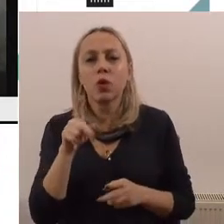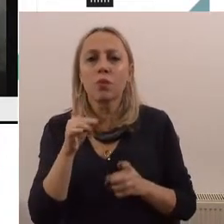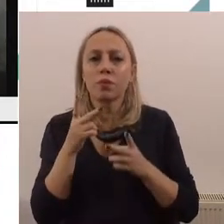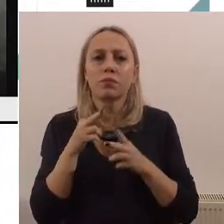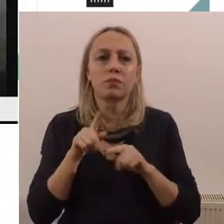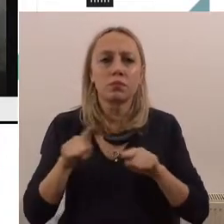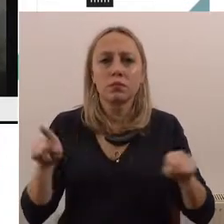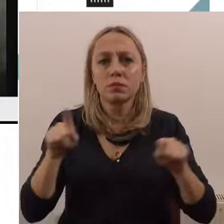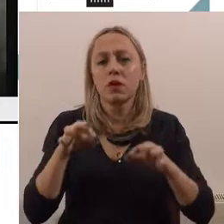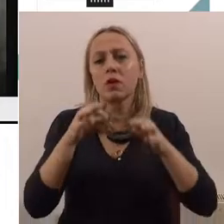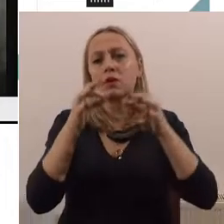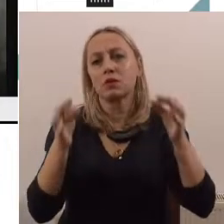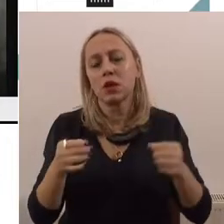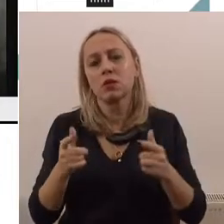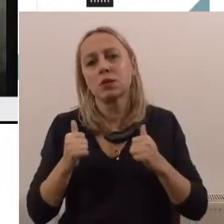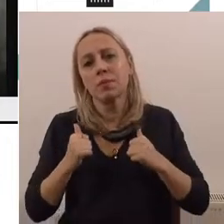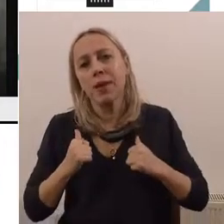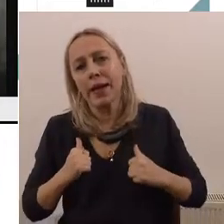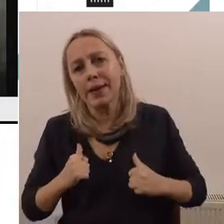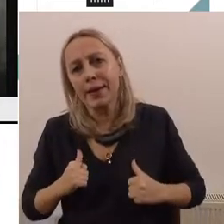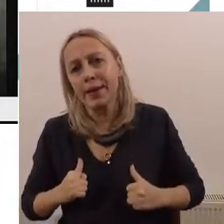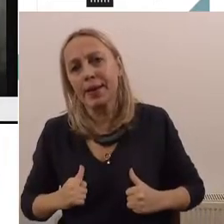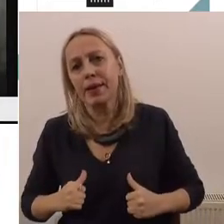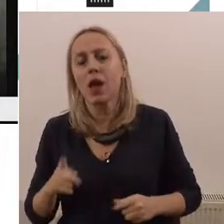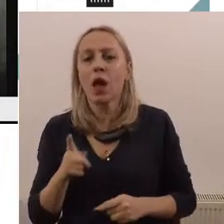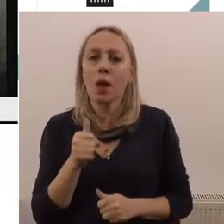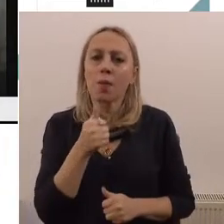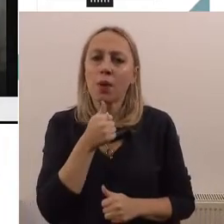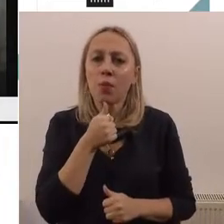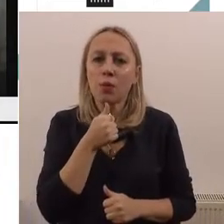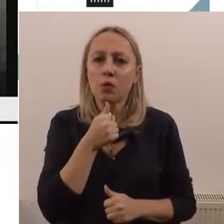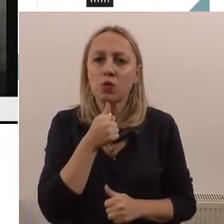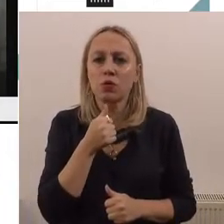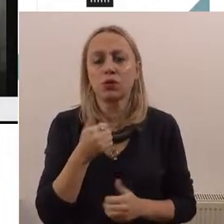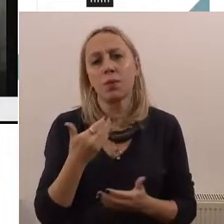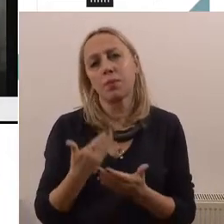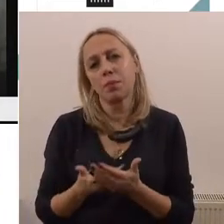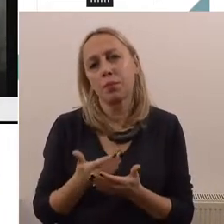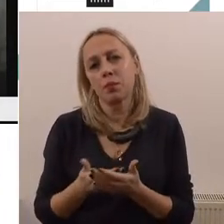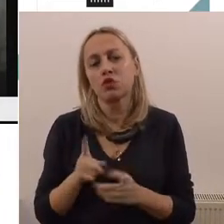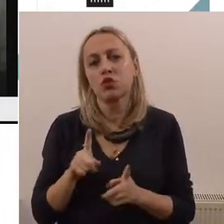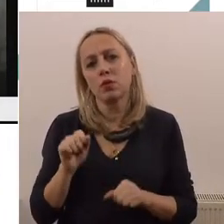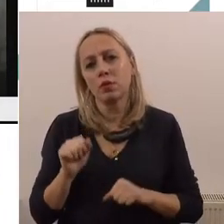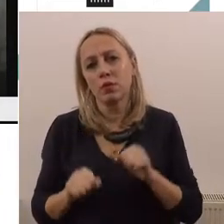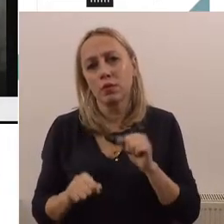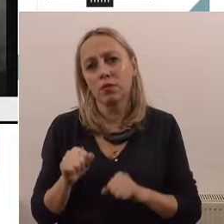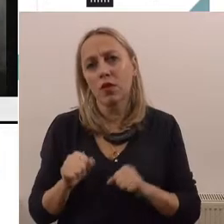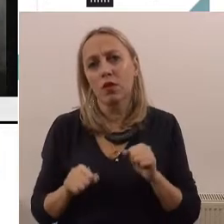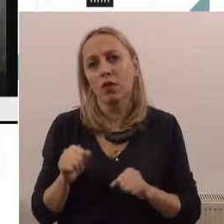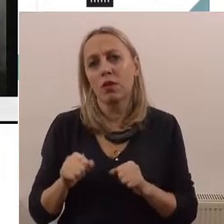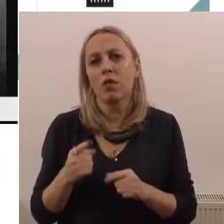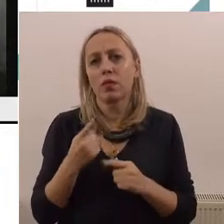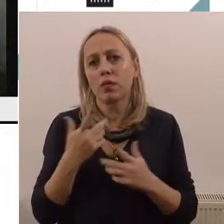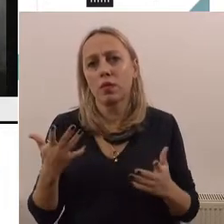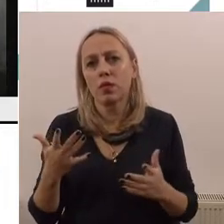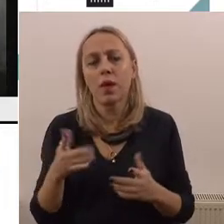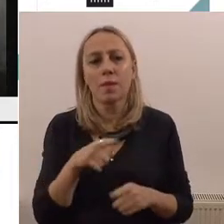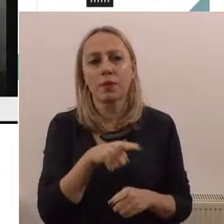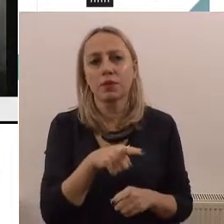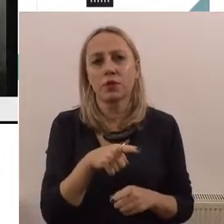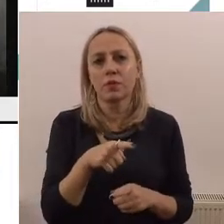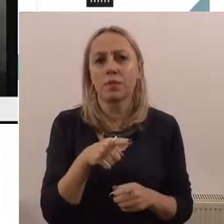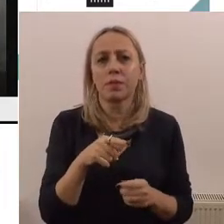Vulnerabilities. We wanted to use this term in order to feed it into the social